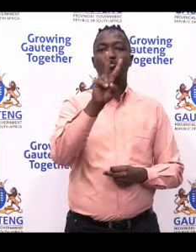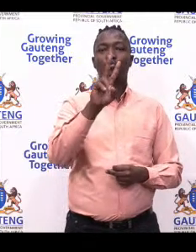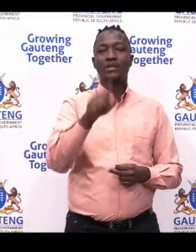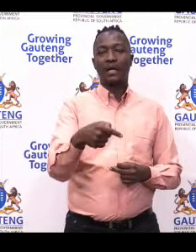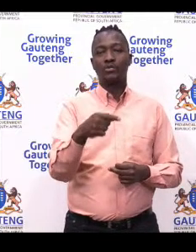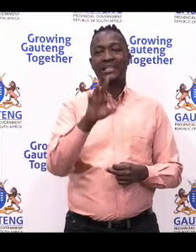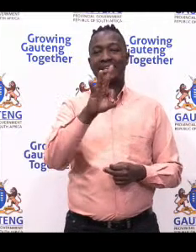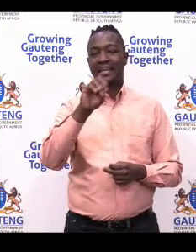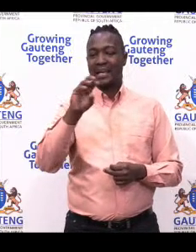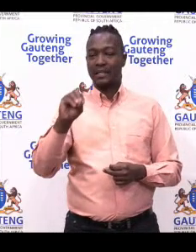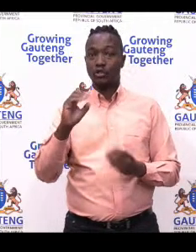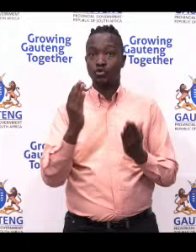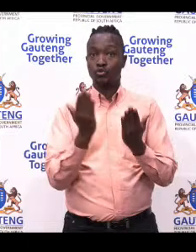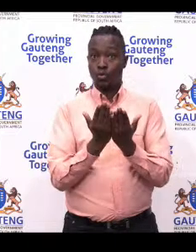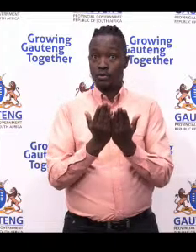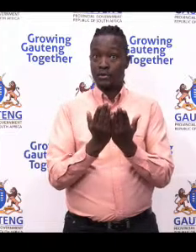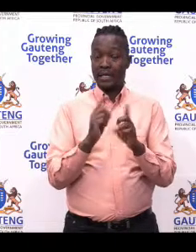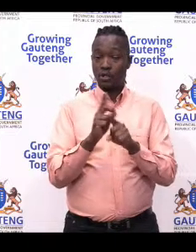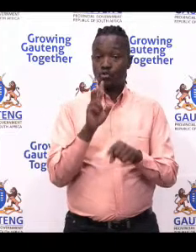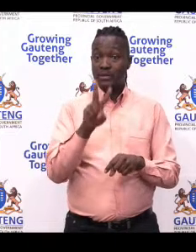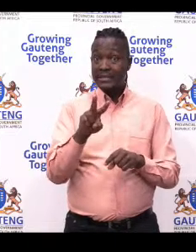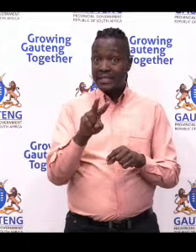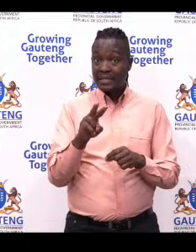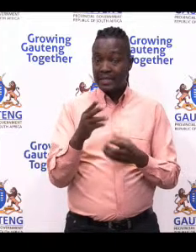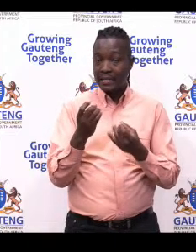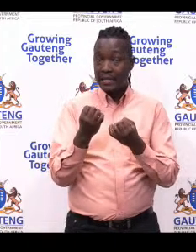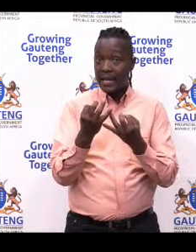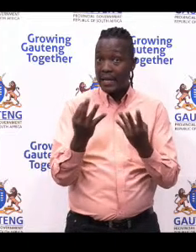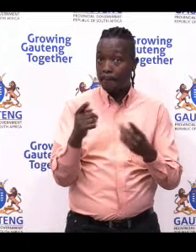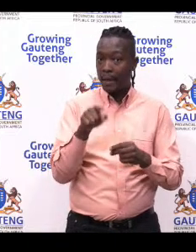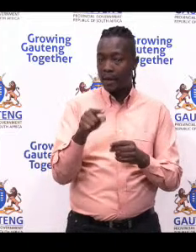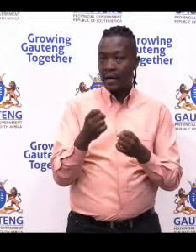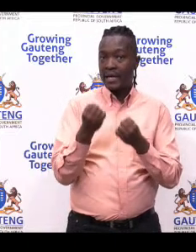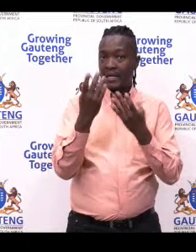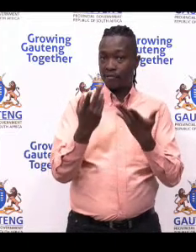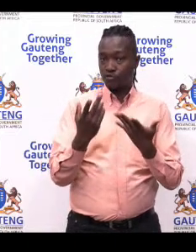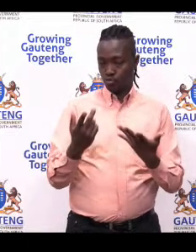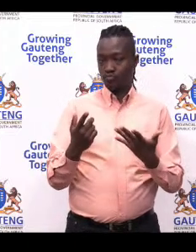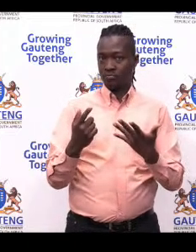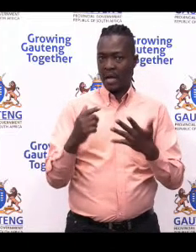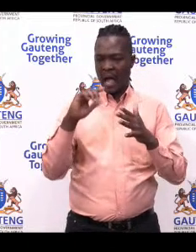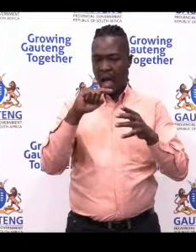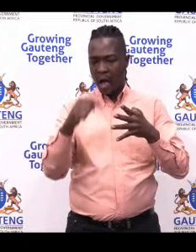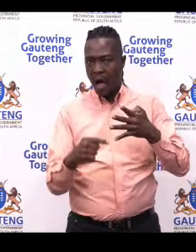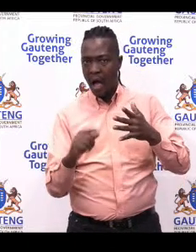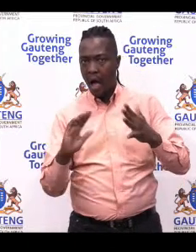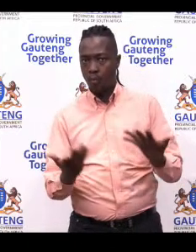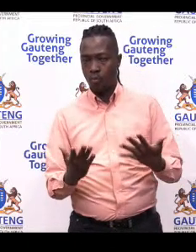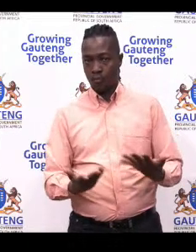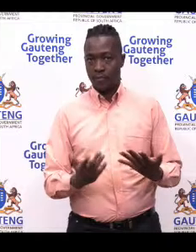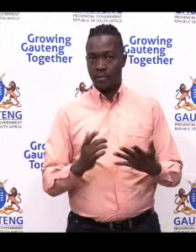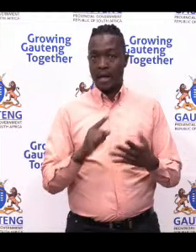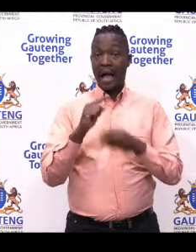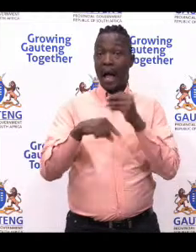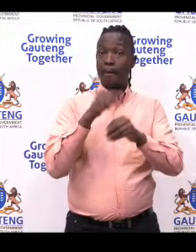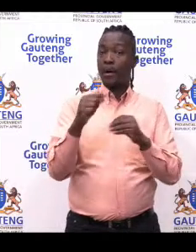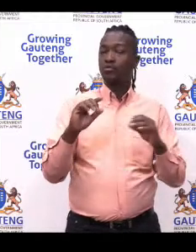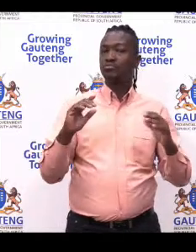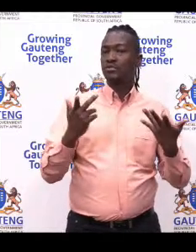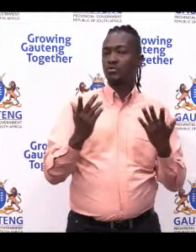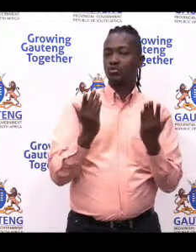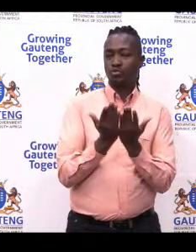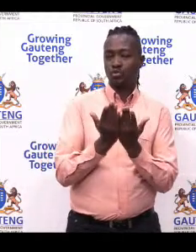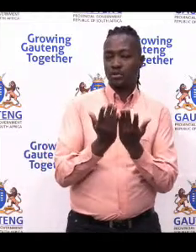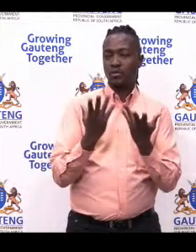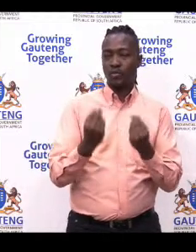2,300 public schools, and you will see that number begins to give you a breakdown. Of that number, in terms of schools, we had